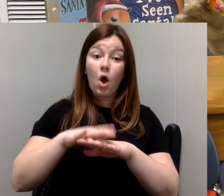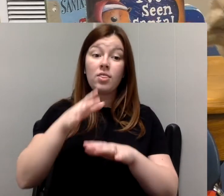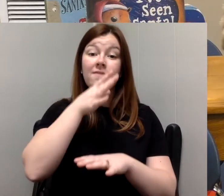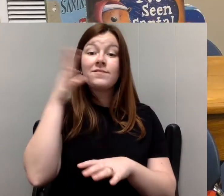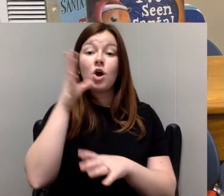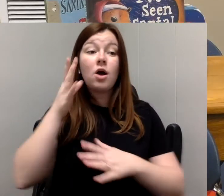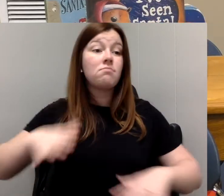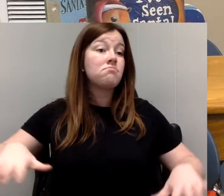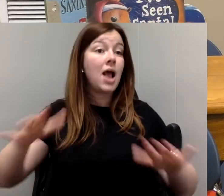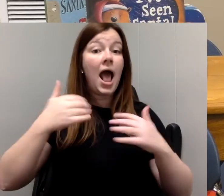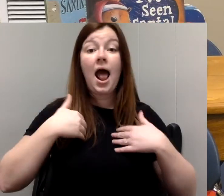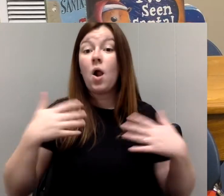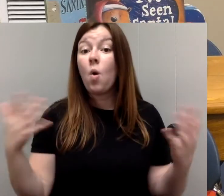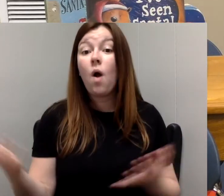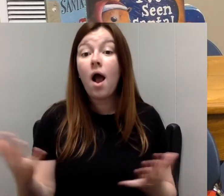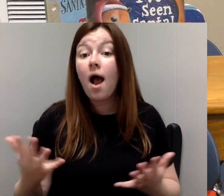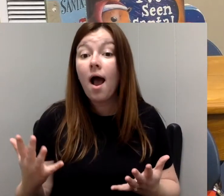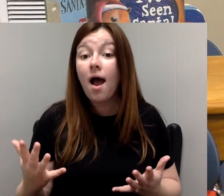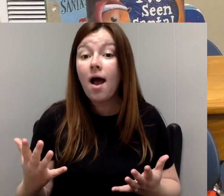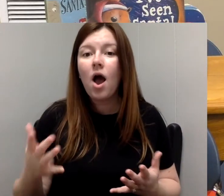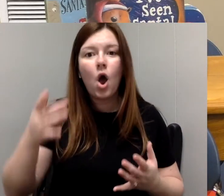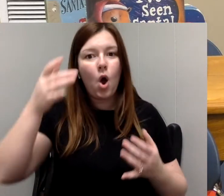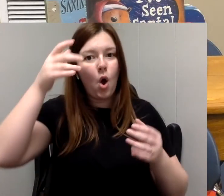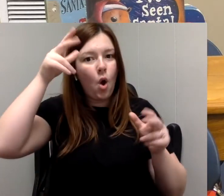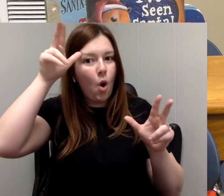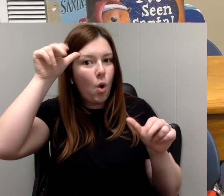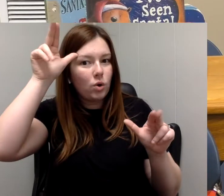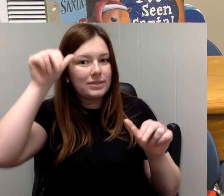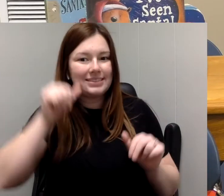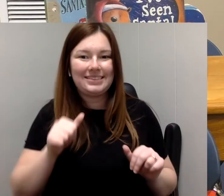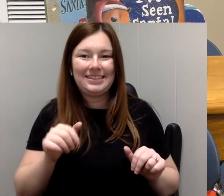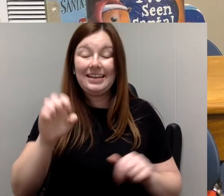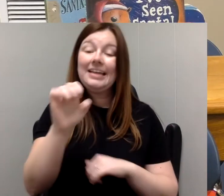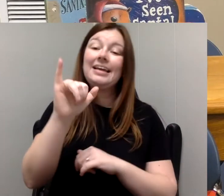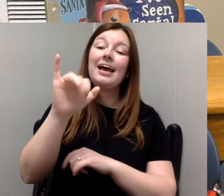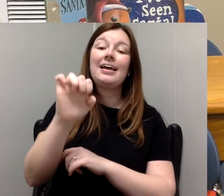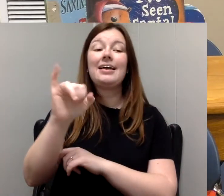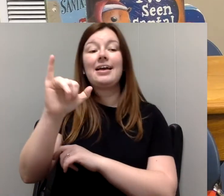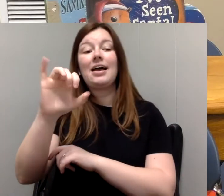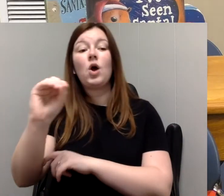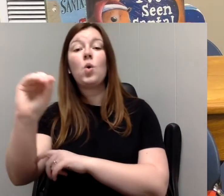E-I-E-I-O. And on that farm he had a horse,